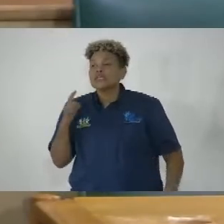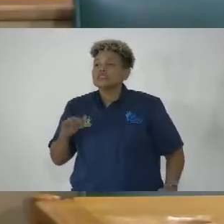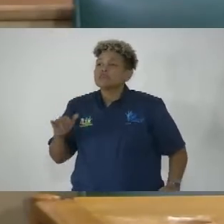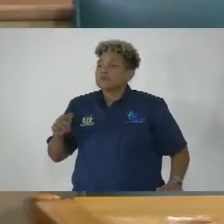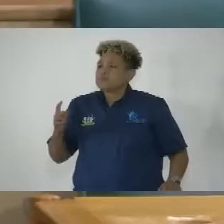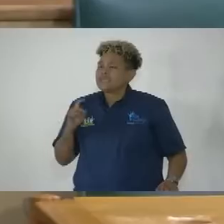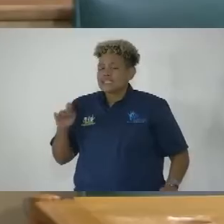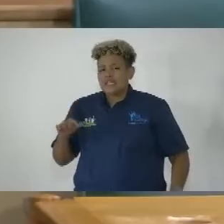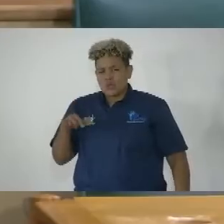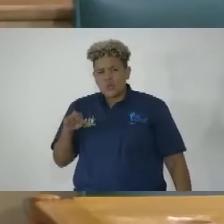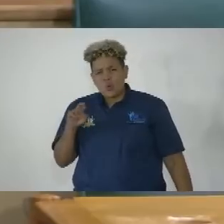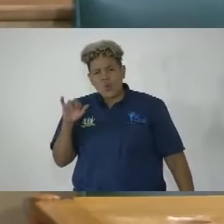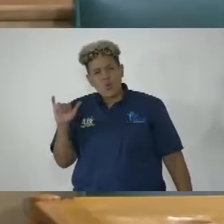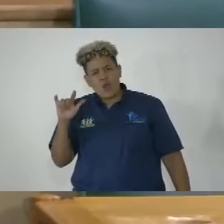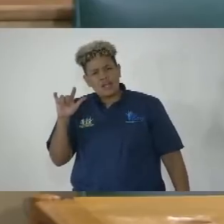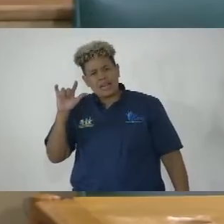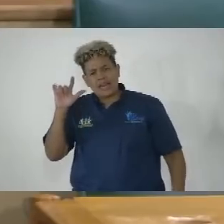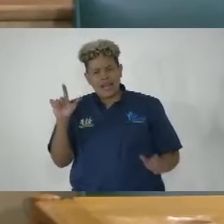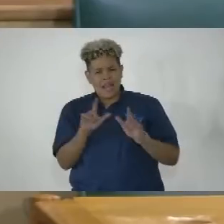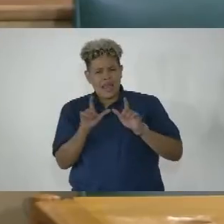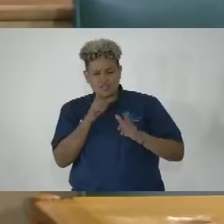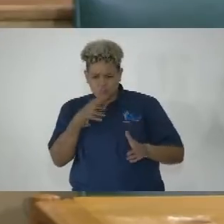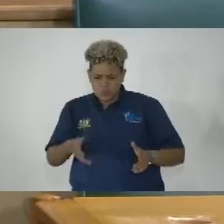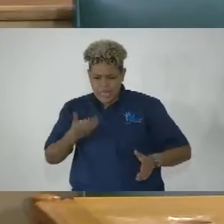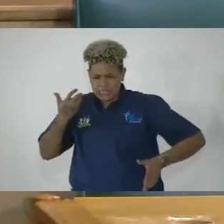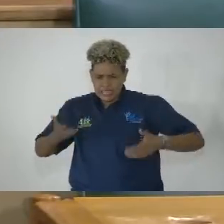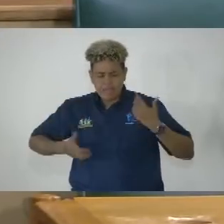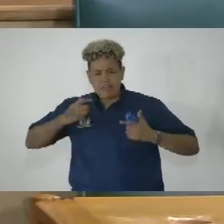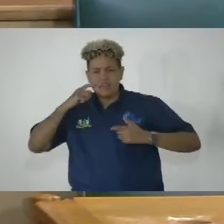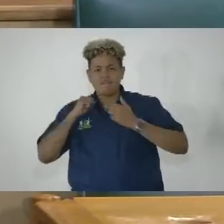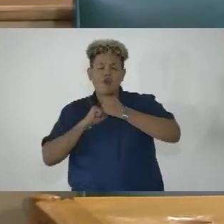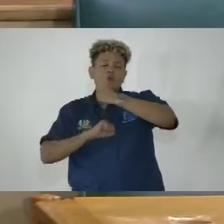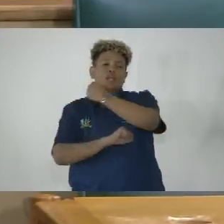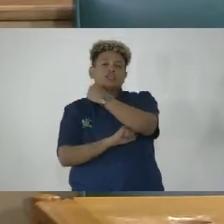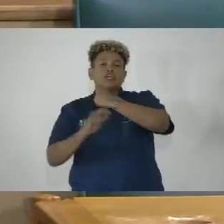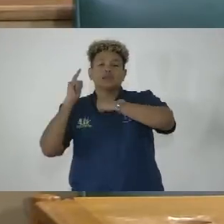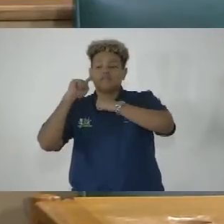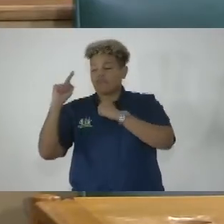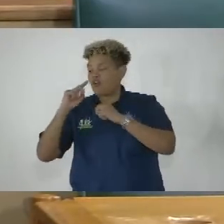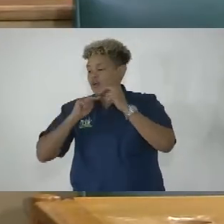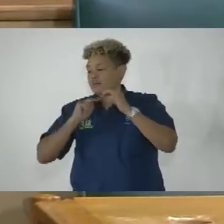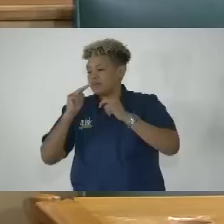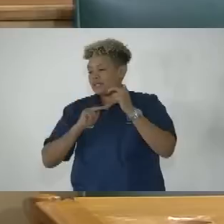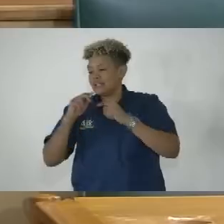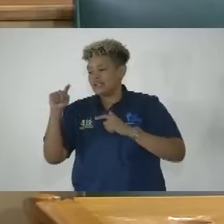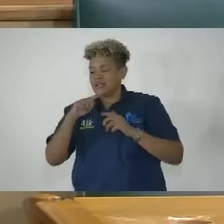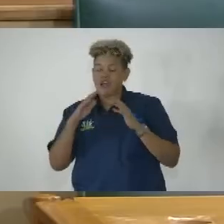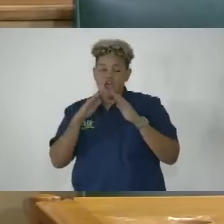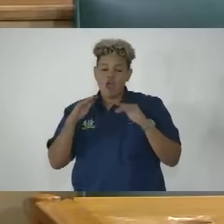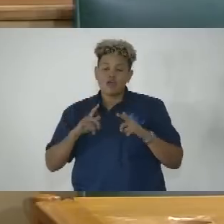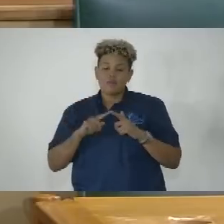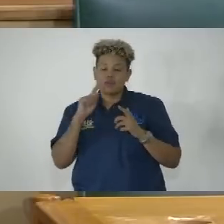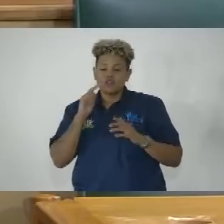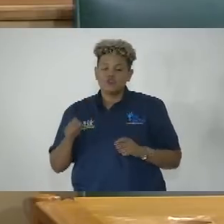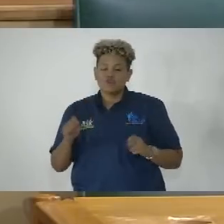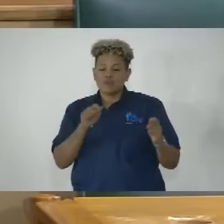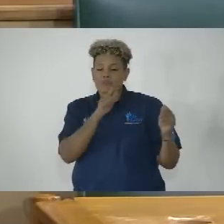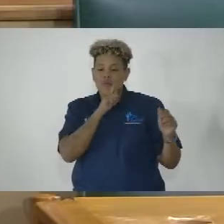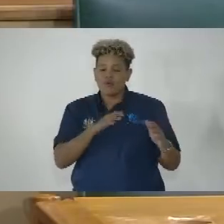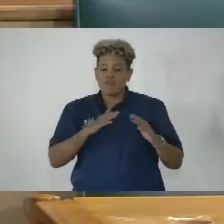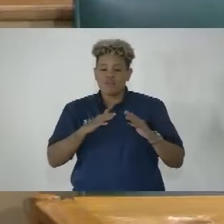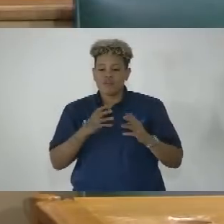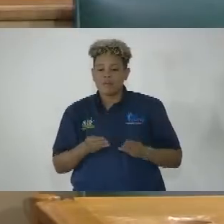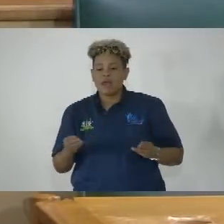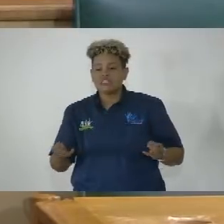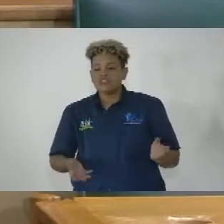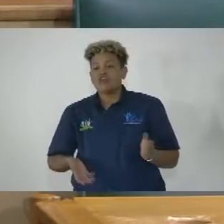need a quarry license to excavate the foundation for the building and to remove the excavated